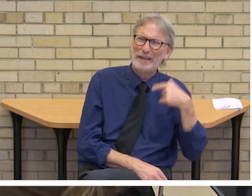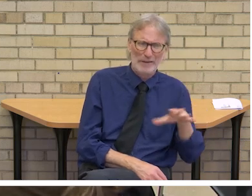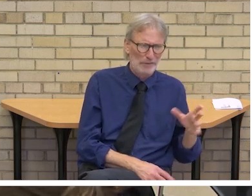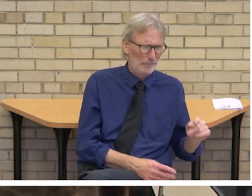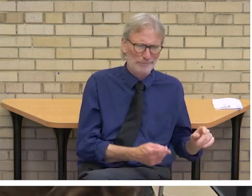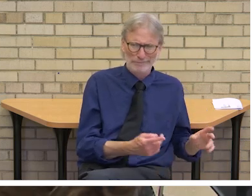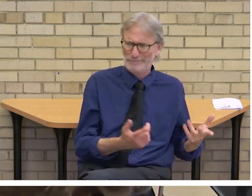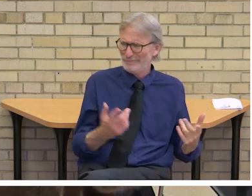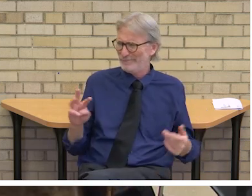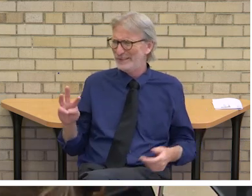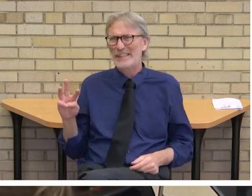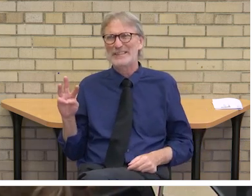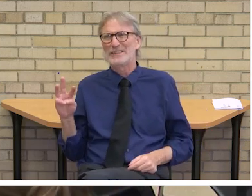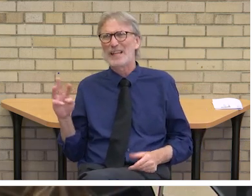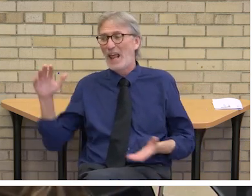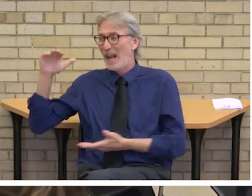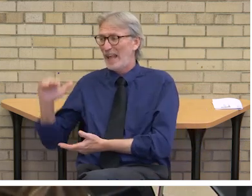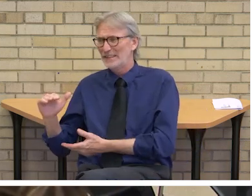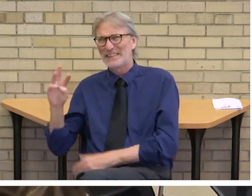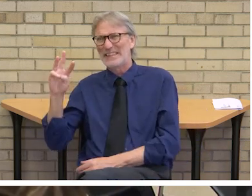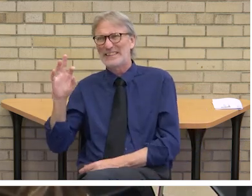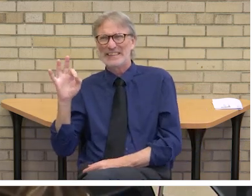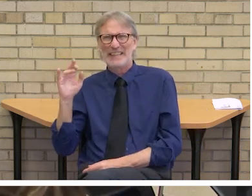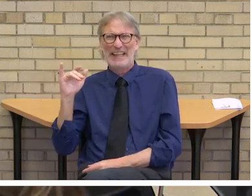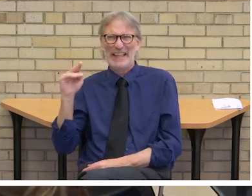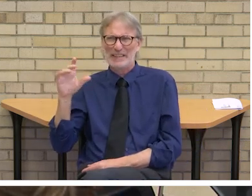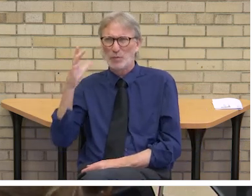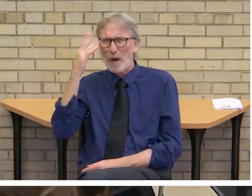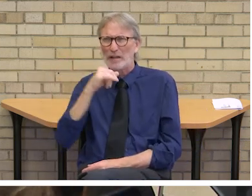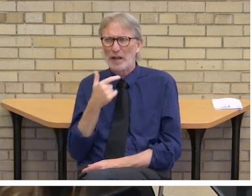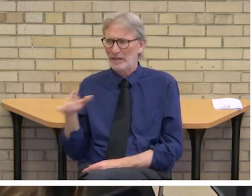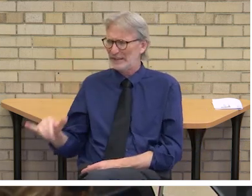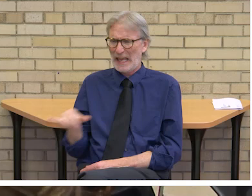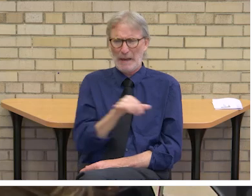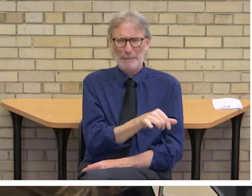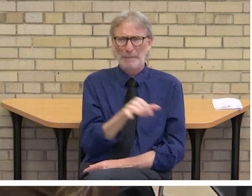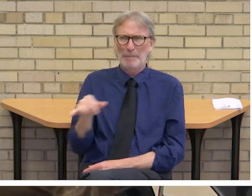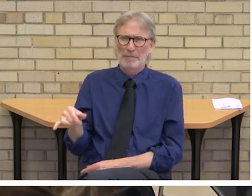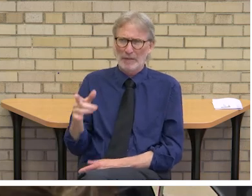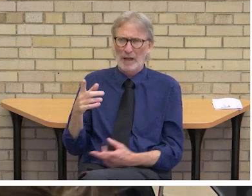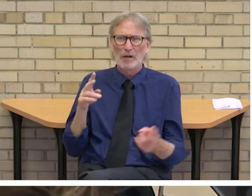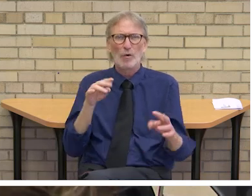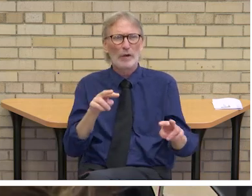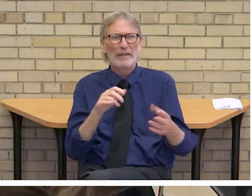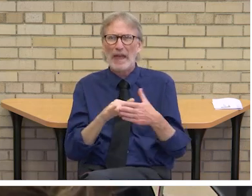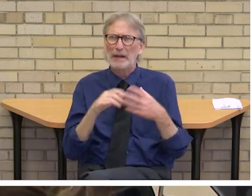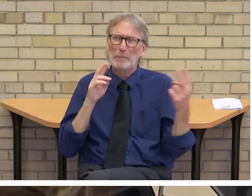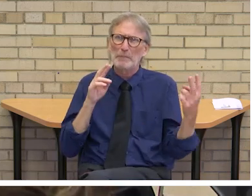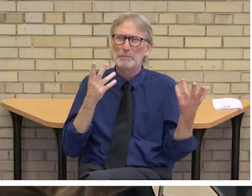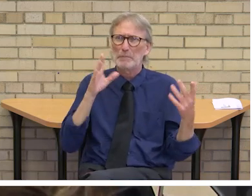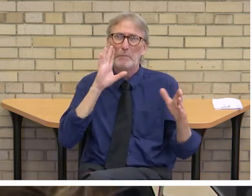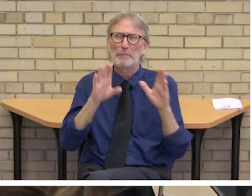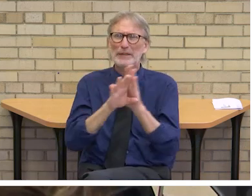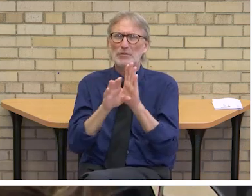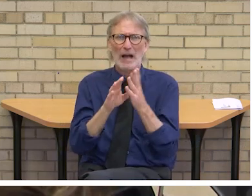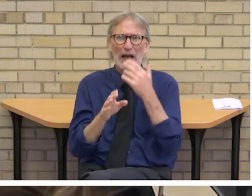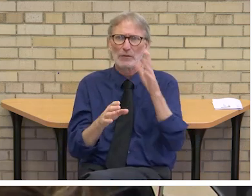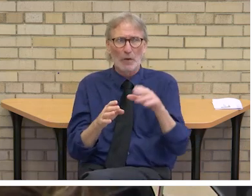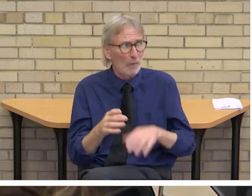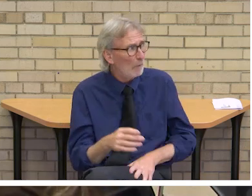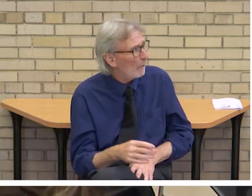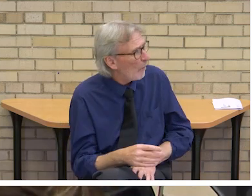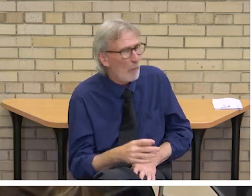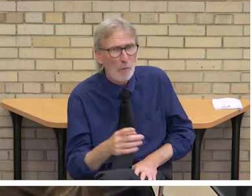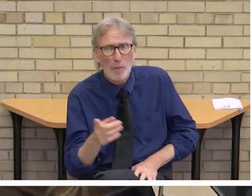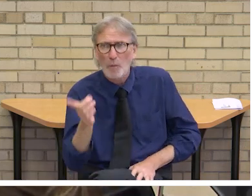out of that, making all 3 lanes 11 inches? By looking at your picture you had there, I don't know where the extra